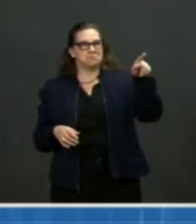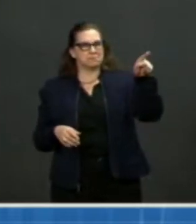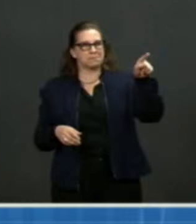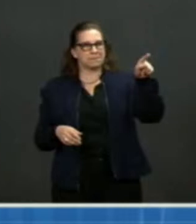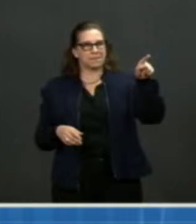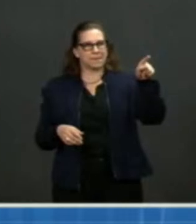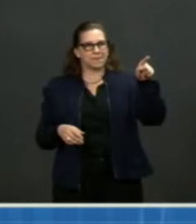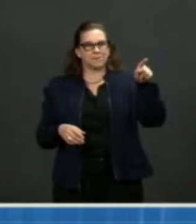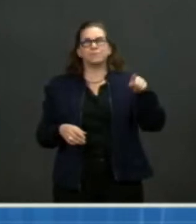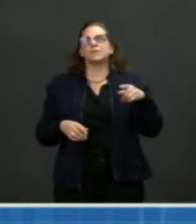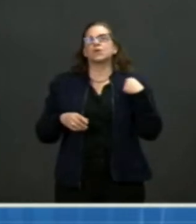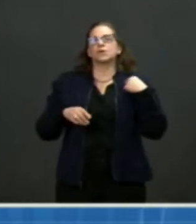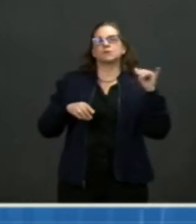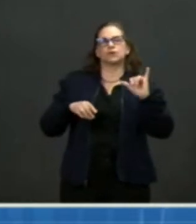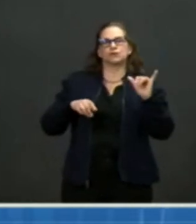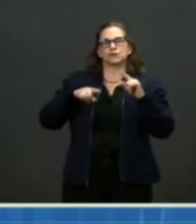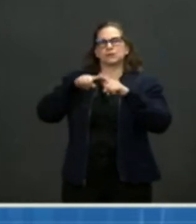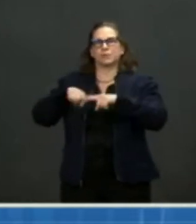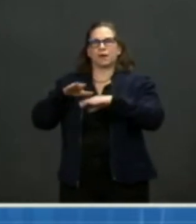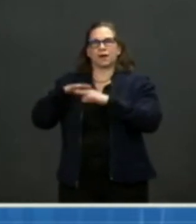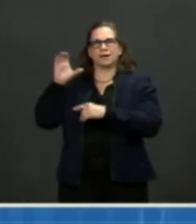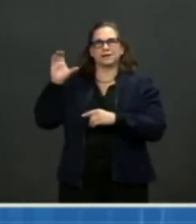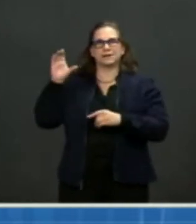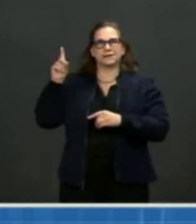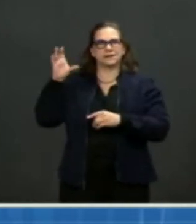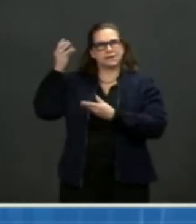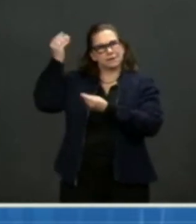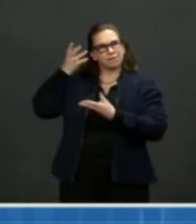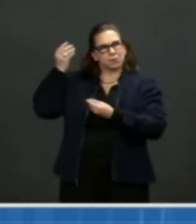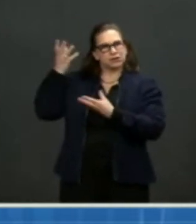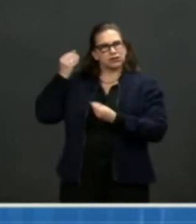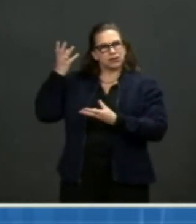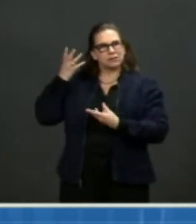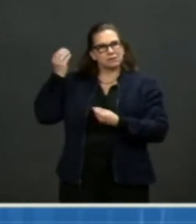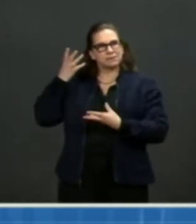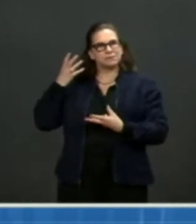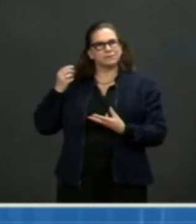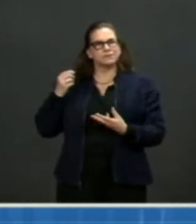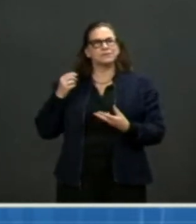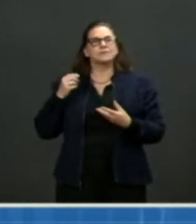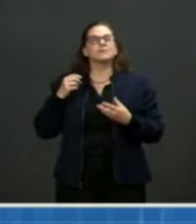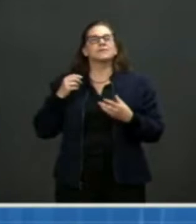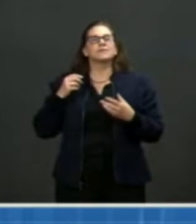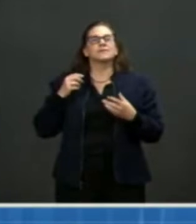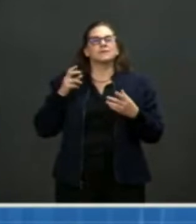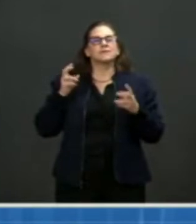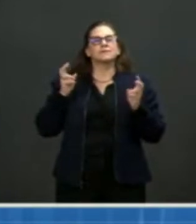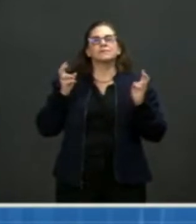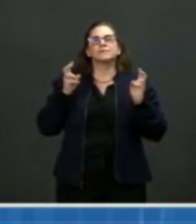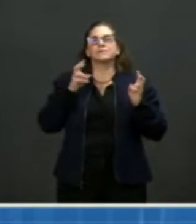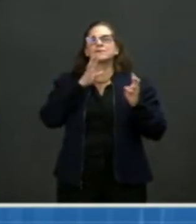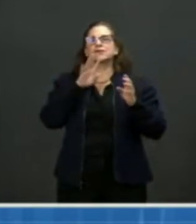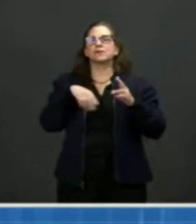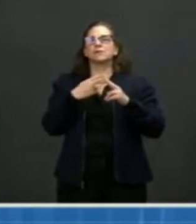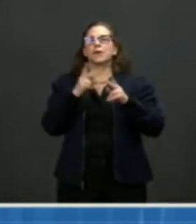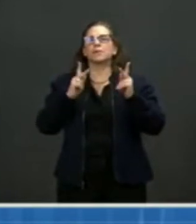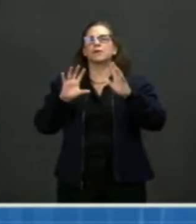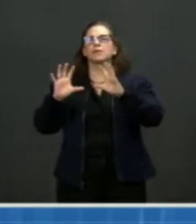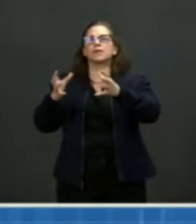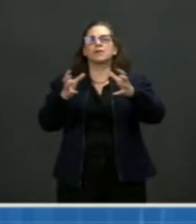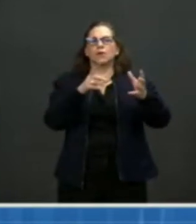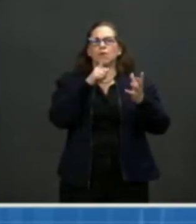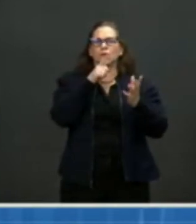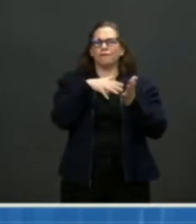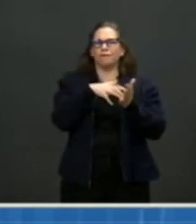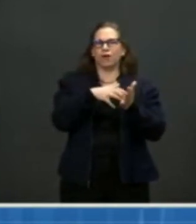vulnerability rating. In fact, against a backdrop of inequity in vaccine distribution generally, and